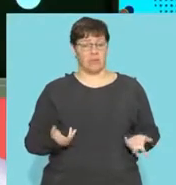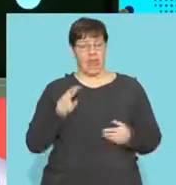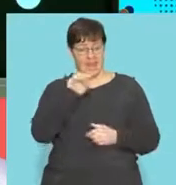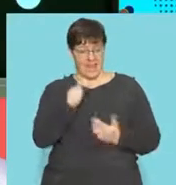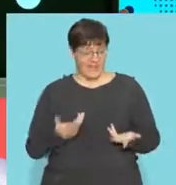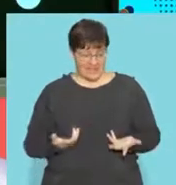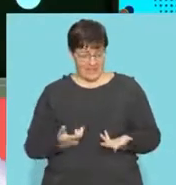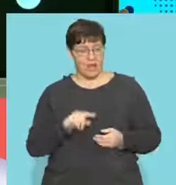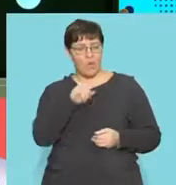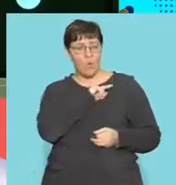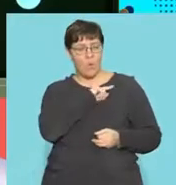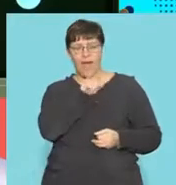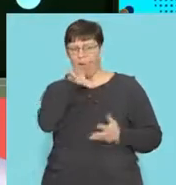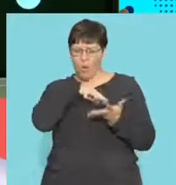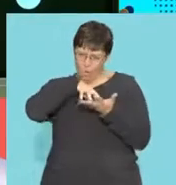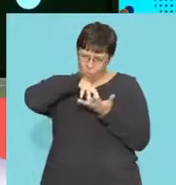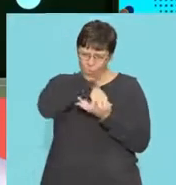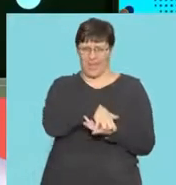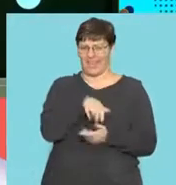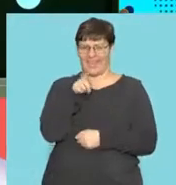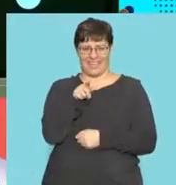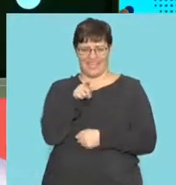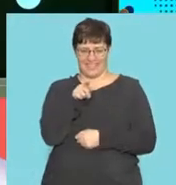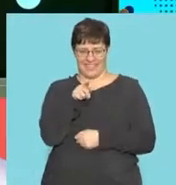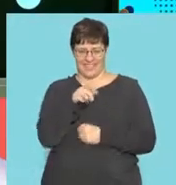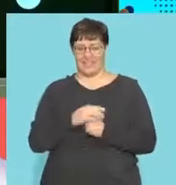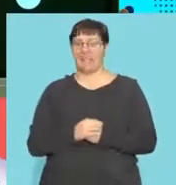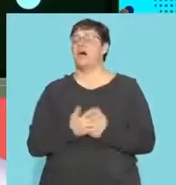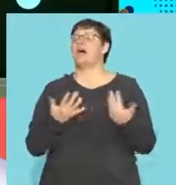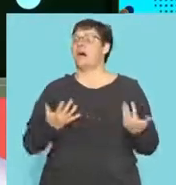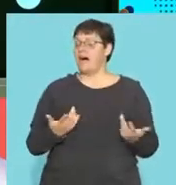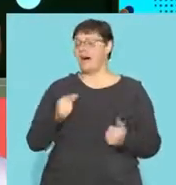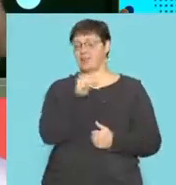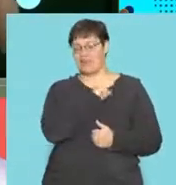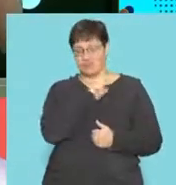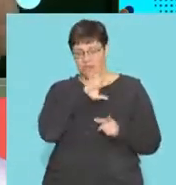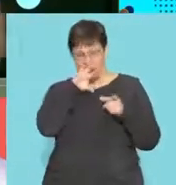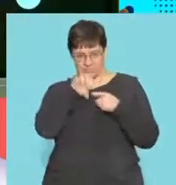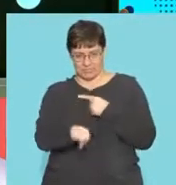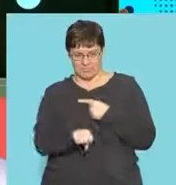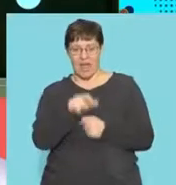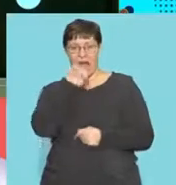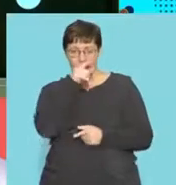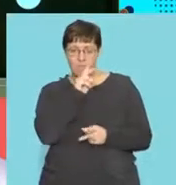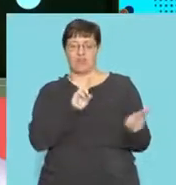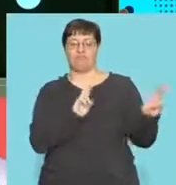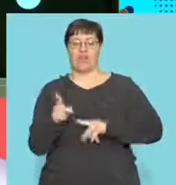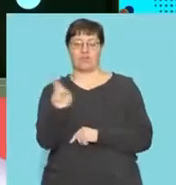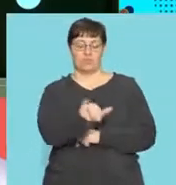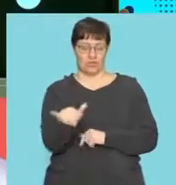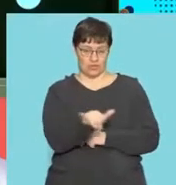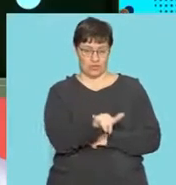as I said, because it's a much weaker oxidizing agent than this. So in that way, we can determine which ions are